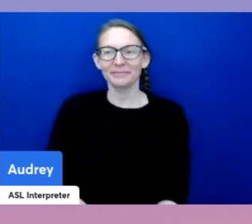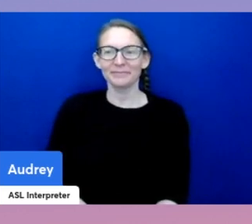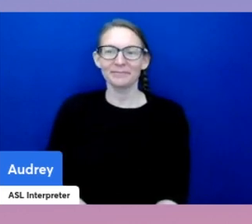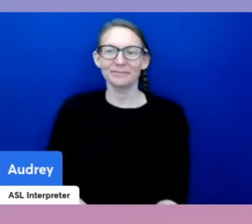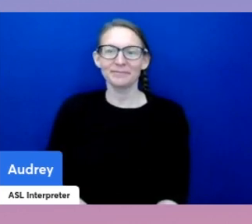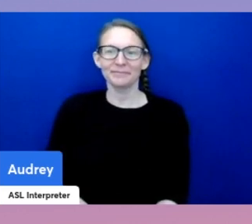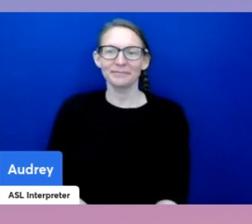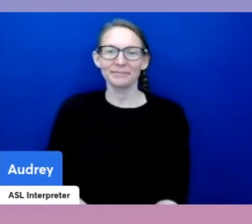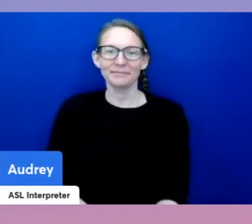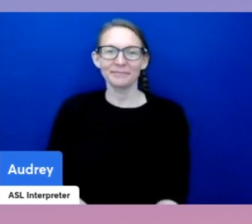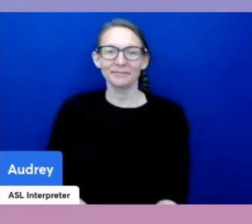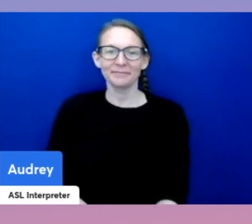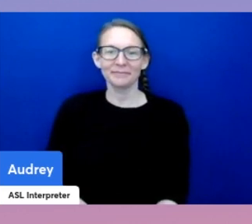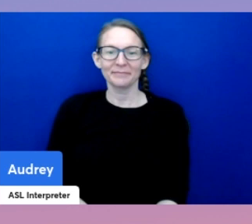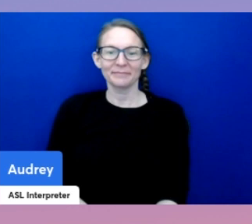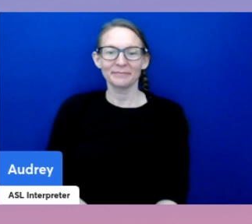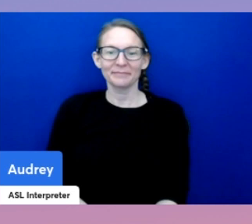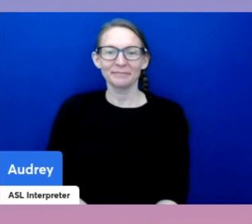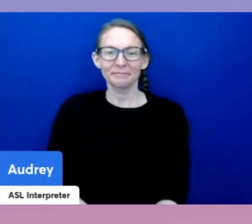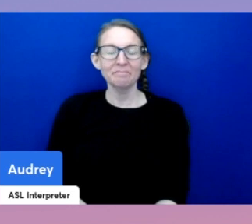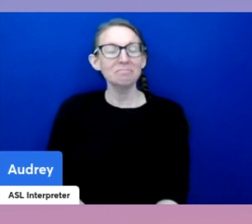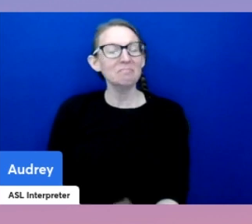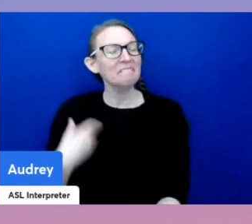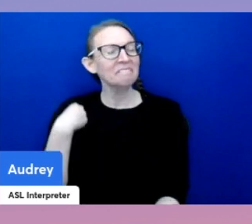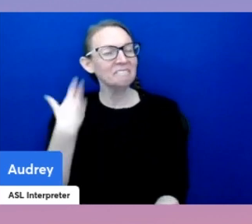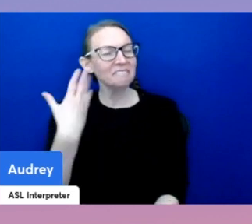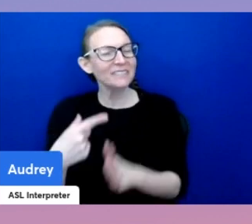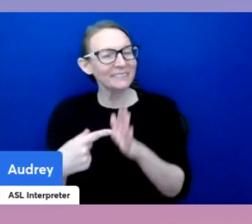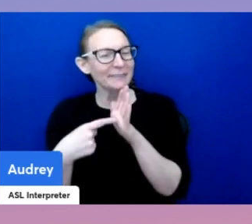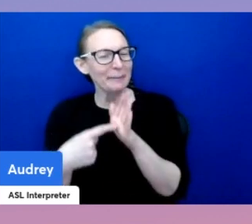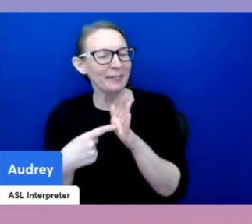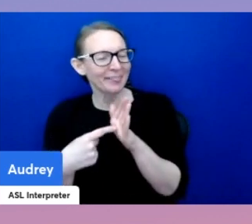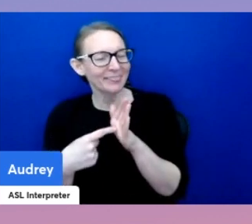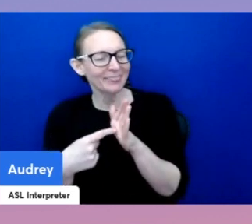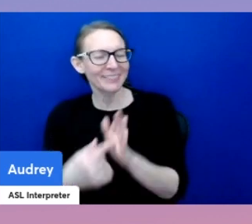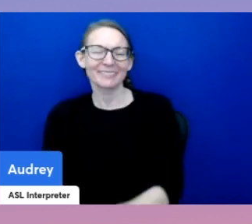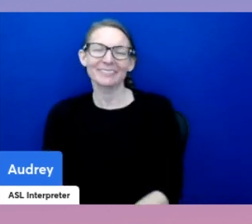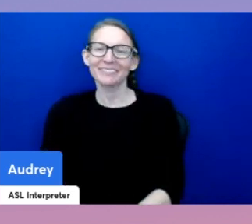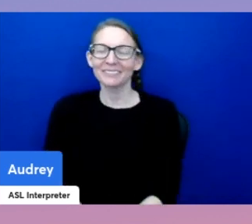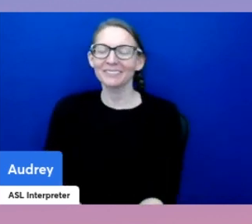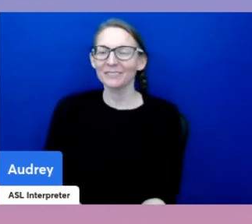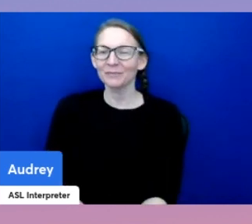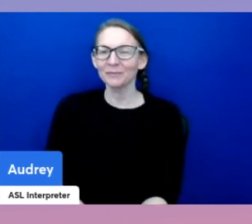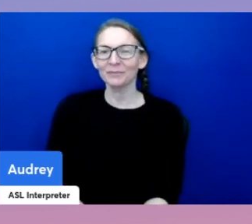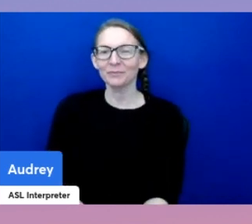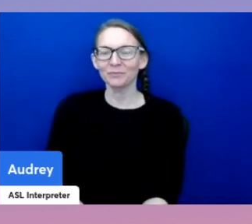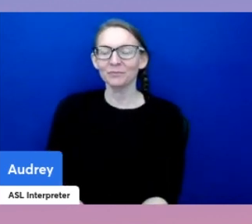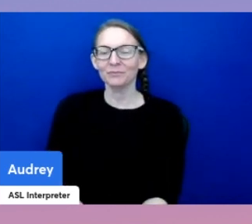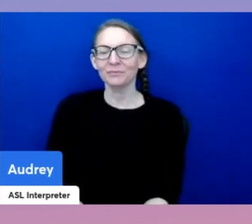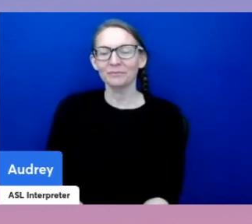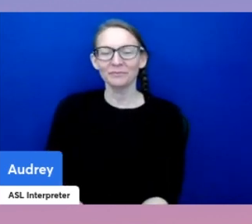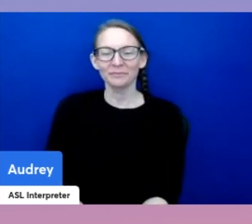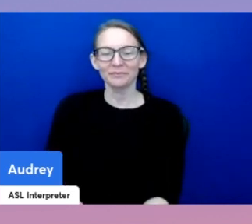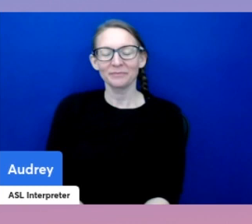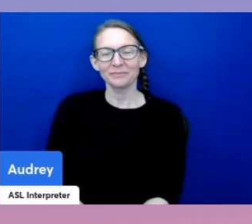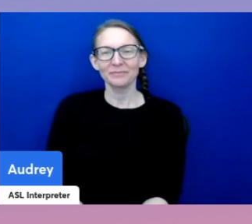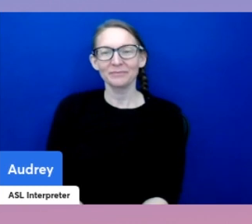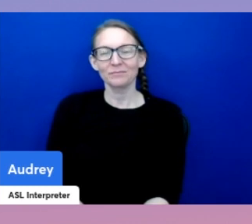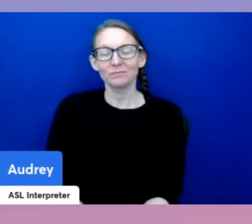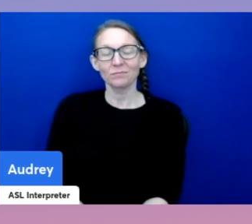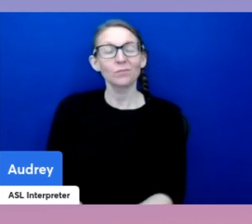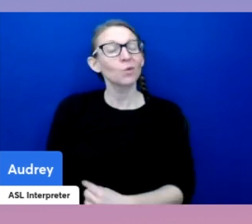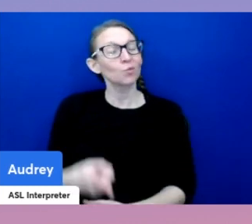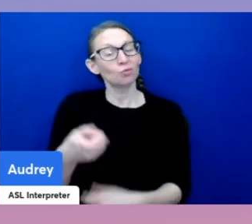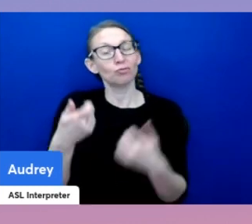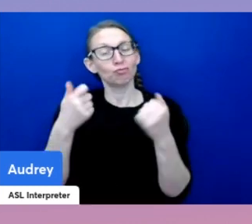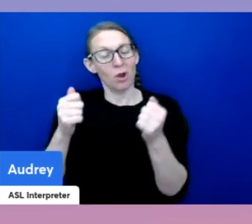I will give you an example. Yeah, when you try to change a configuration or